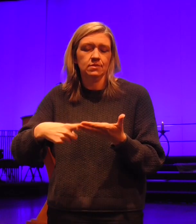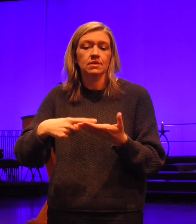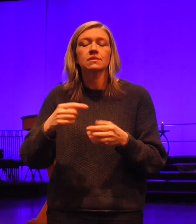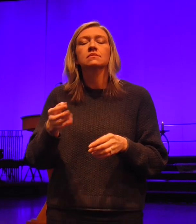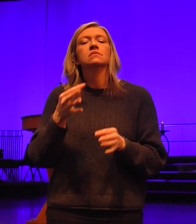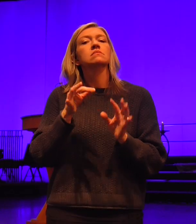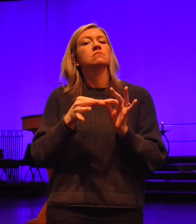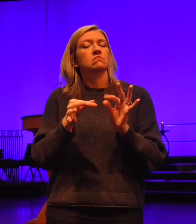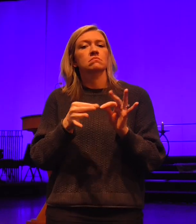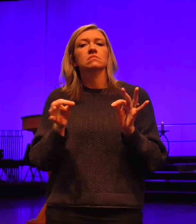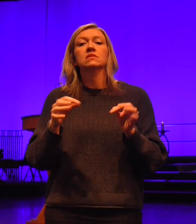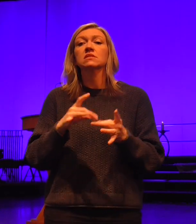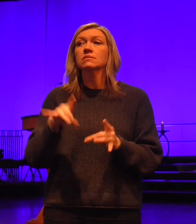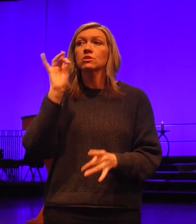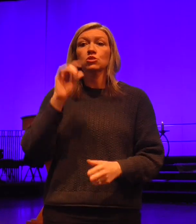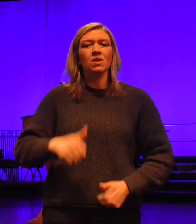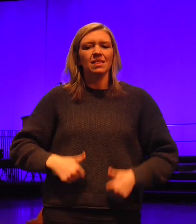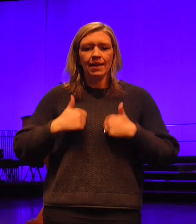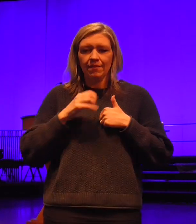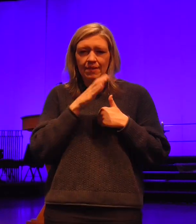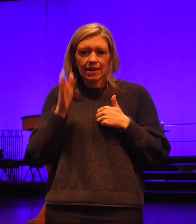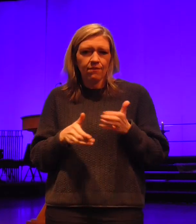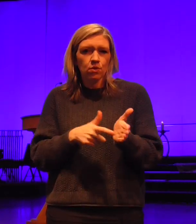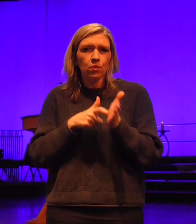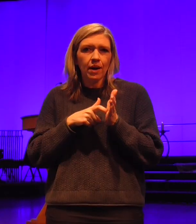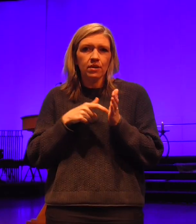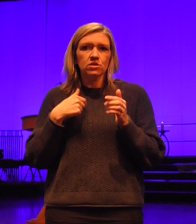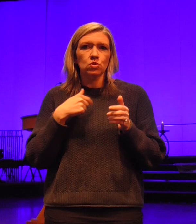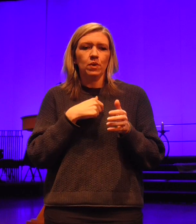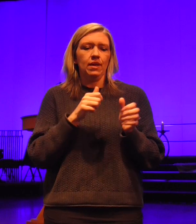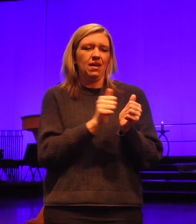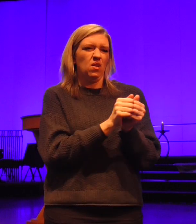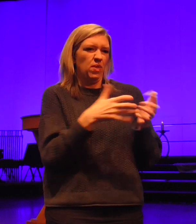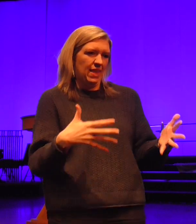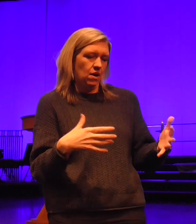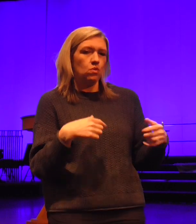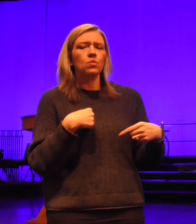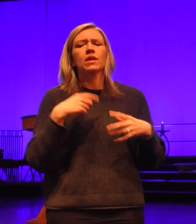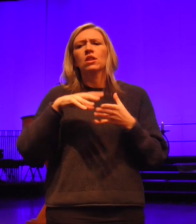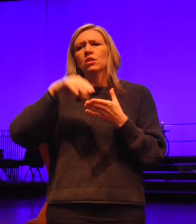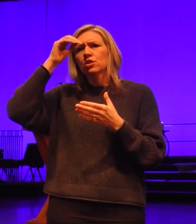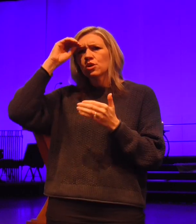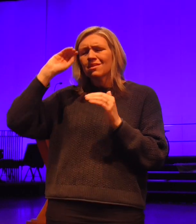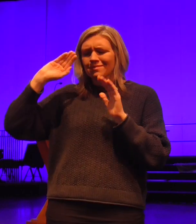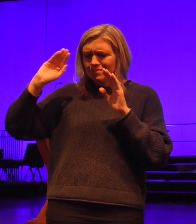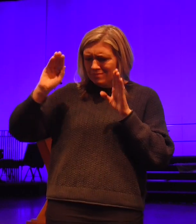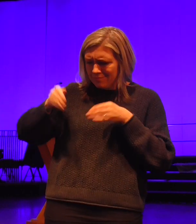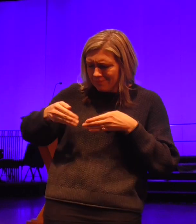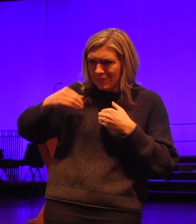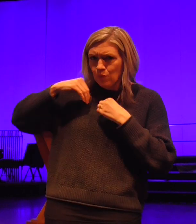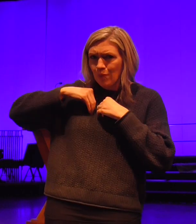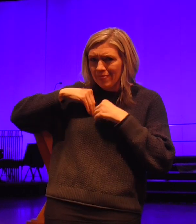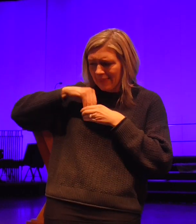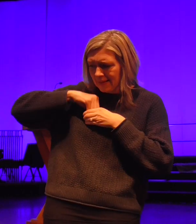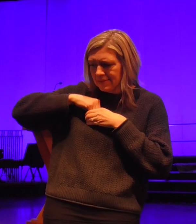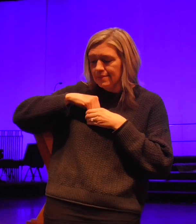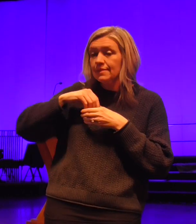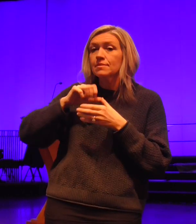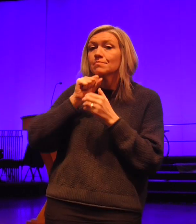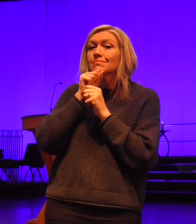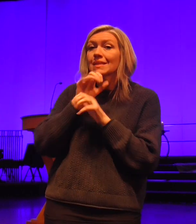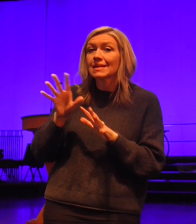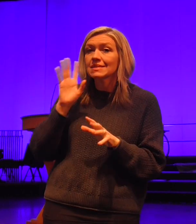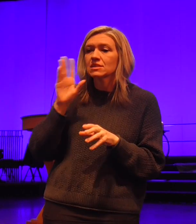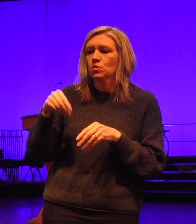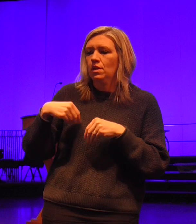never requires that we go without, but that we learn to turn within, and learn by doing so, blessings begin to